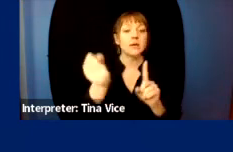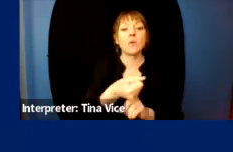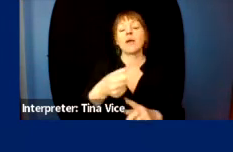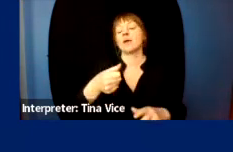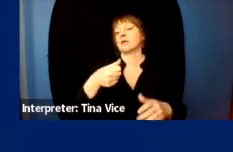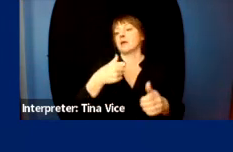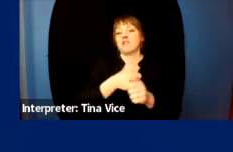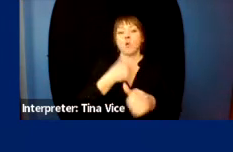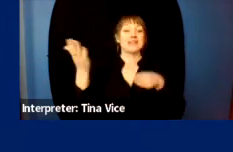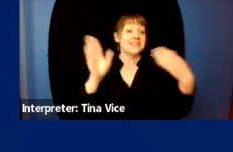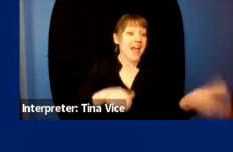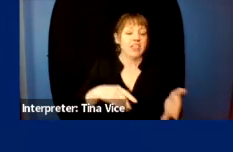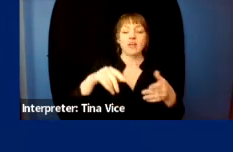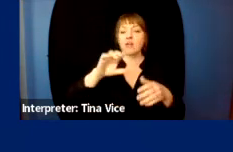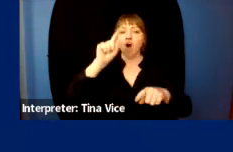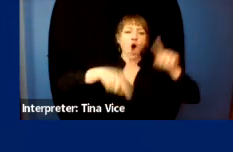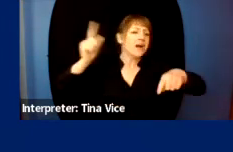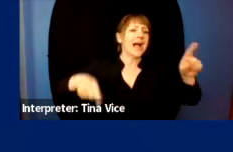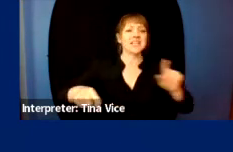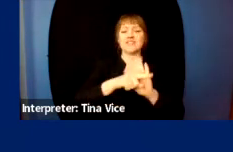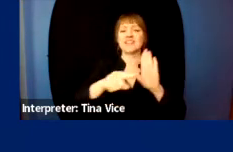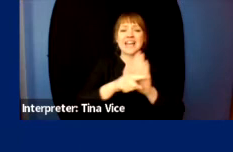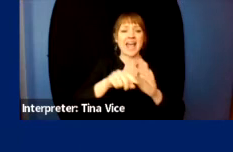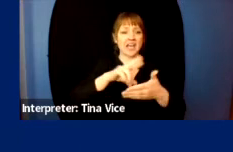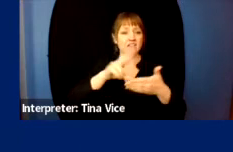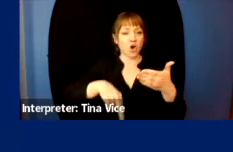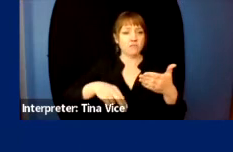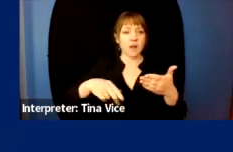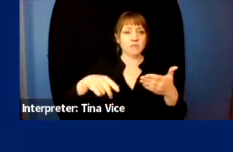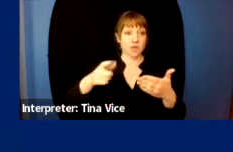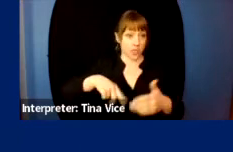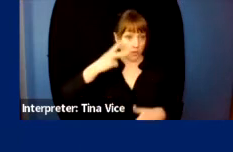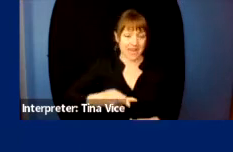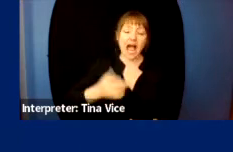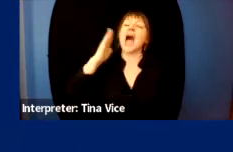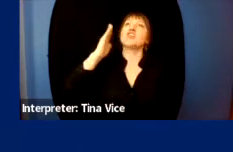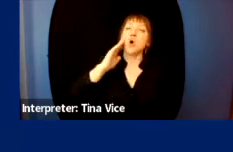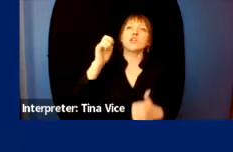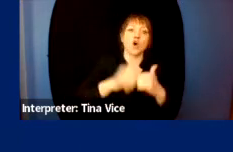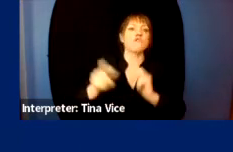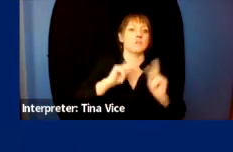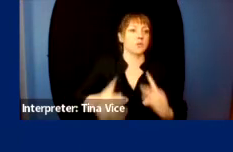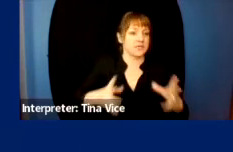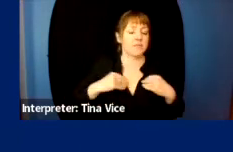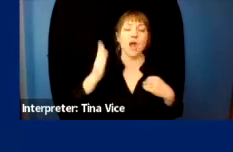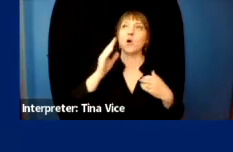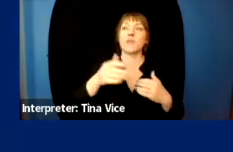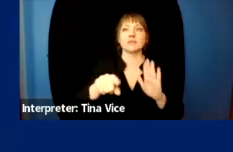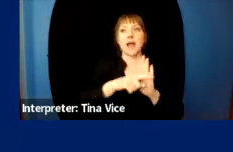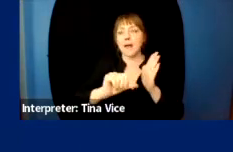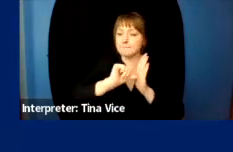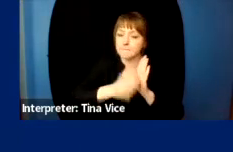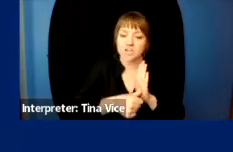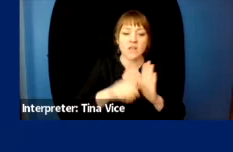of negative outcomes that we see. I know that's hard for people. I know there's an impression that it is being addicted to